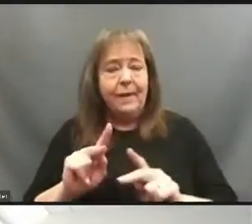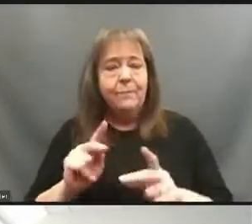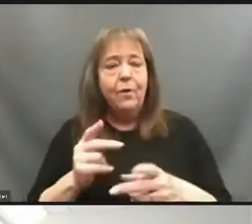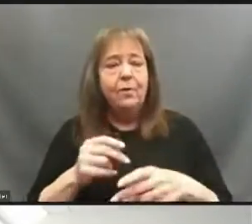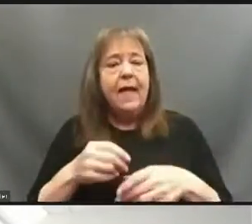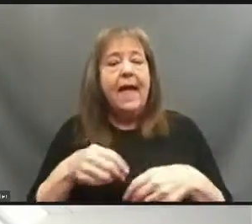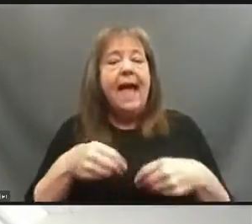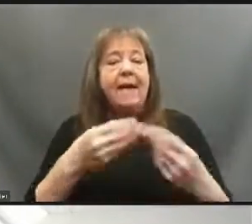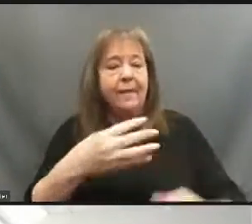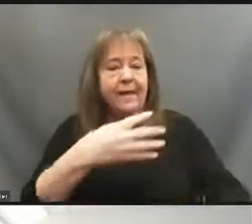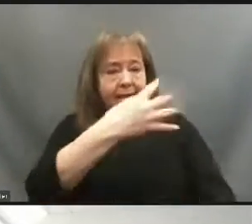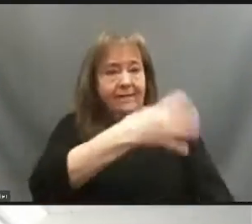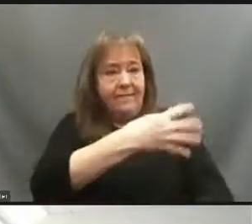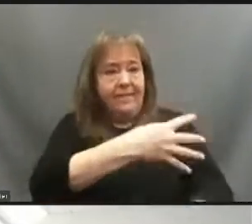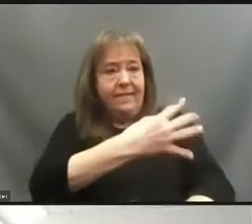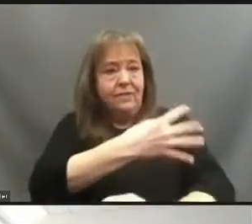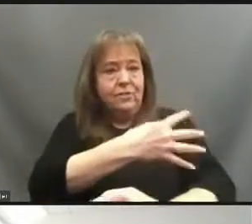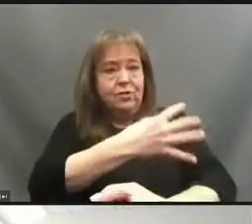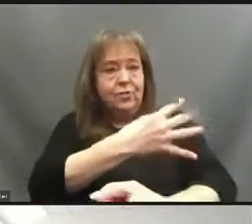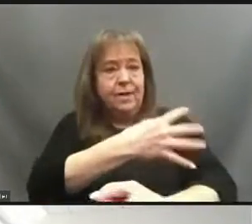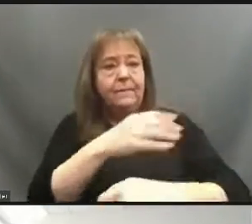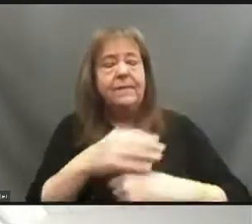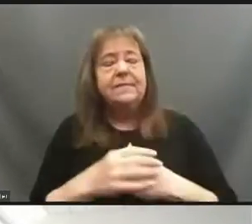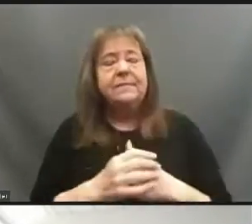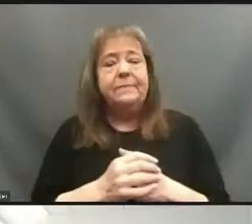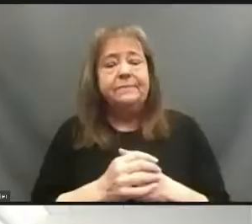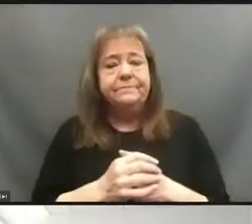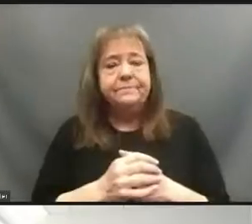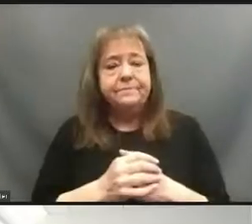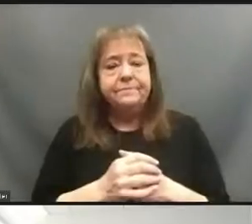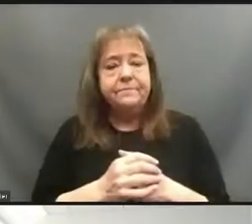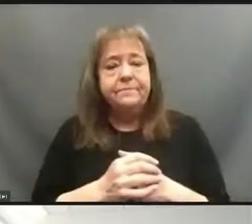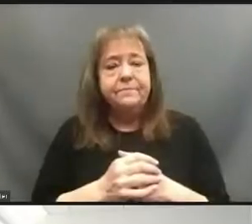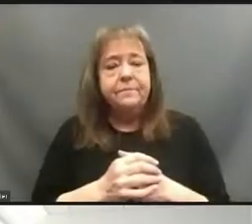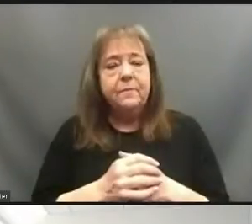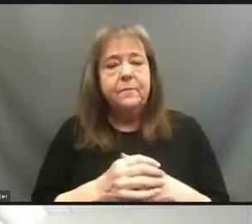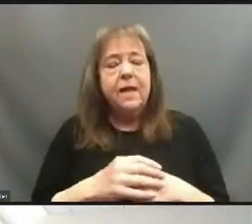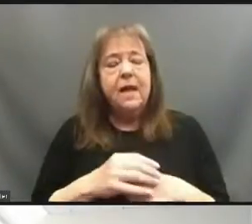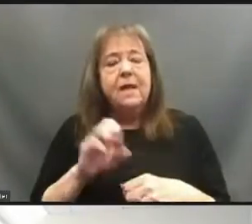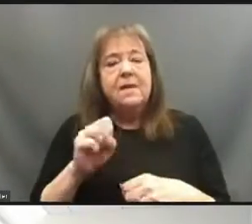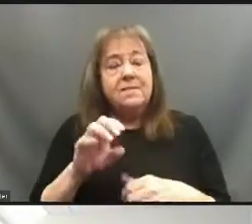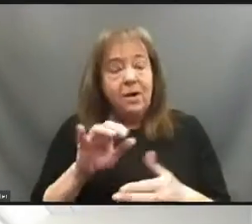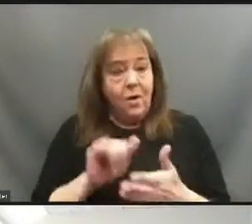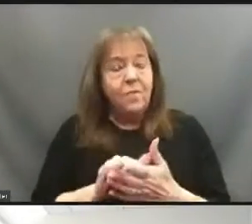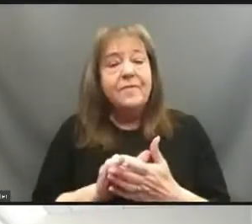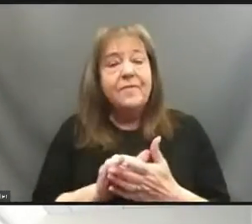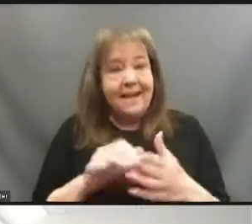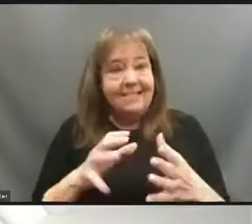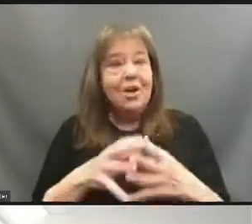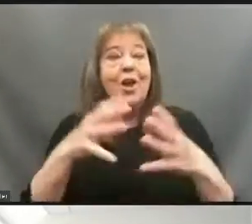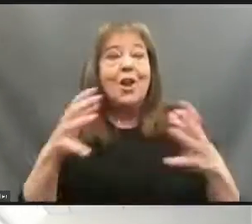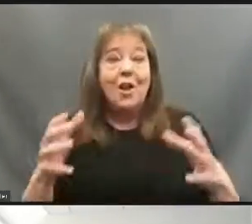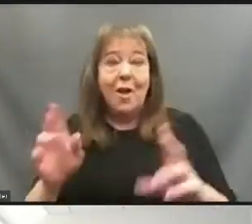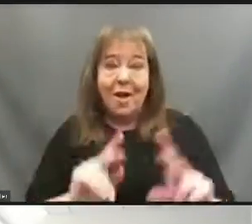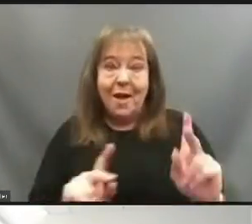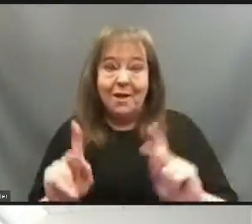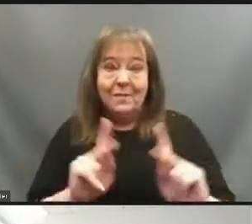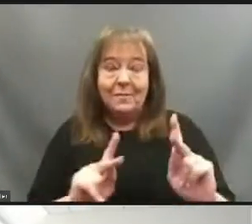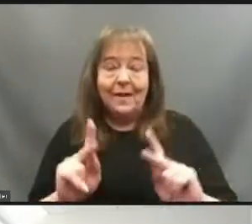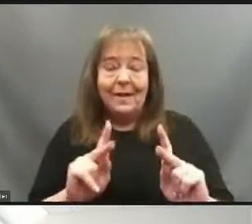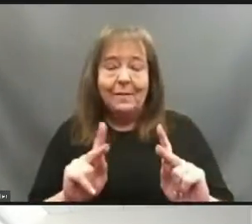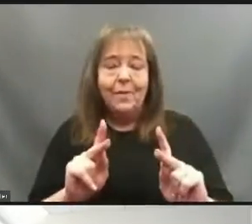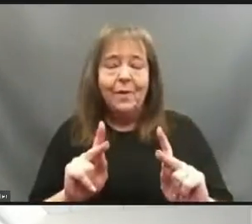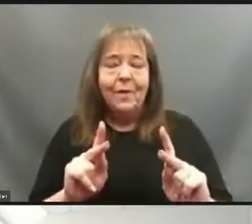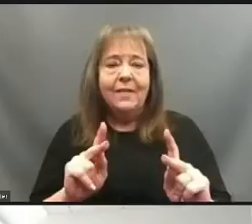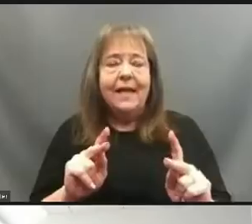pandemic originally, once the monoclonals were available, I should say. So that's a significant number of patients, and